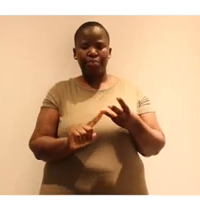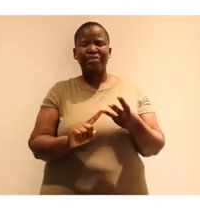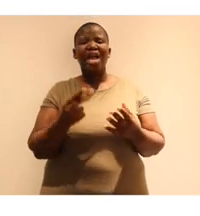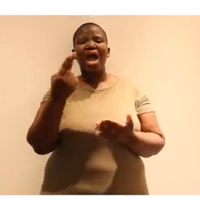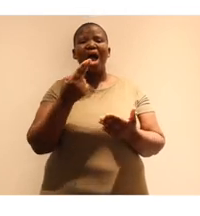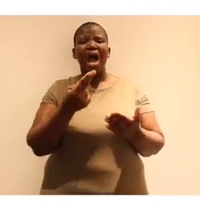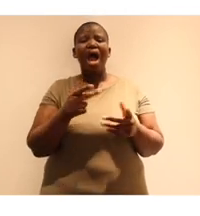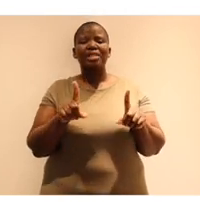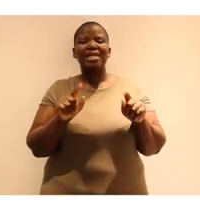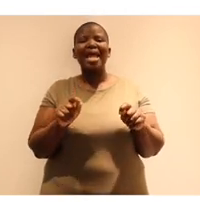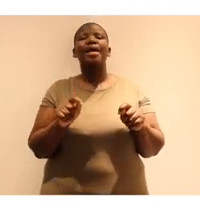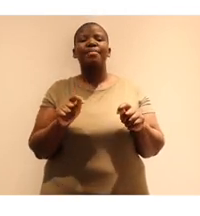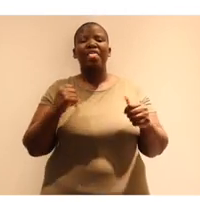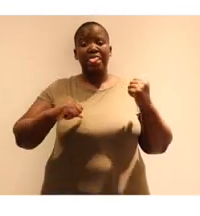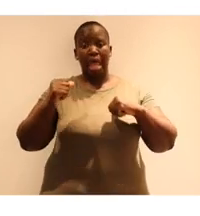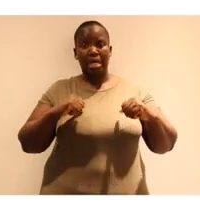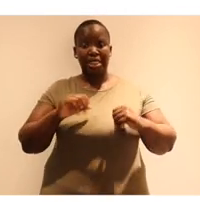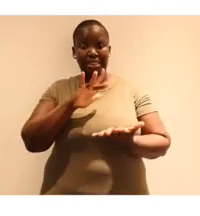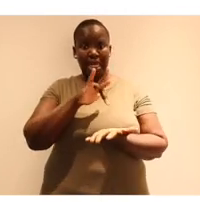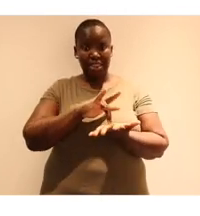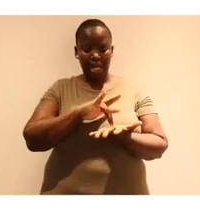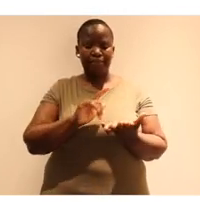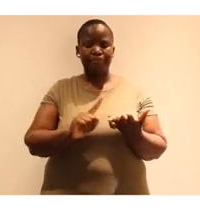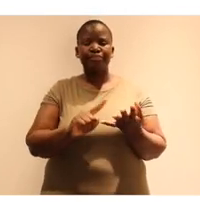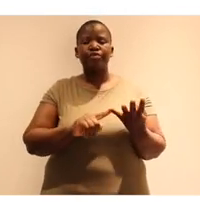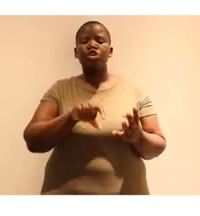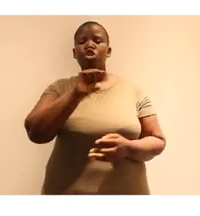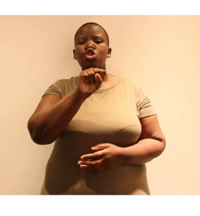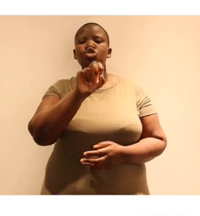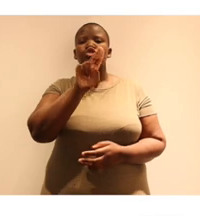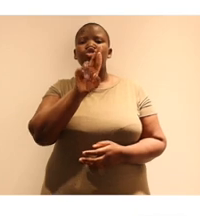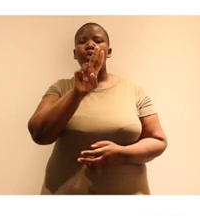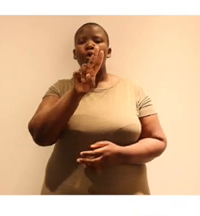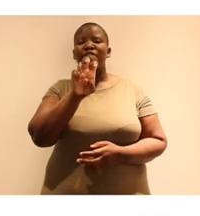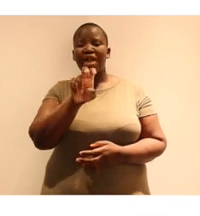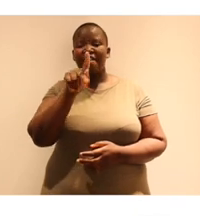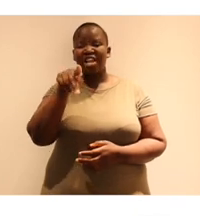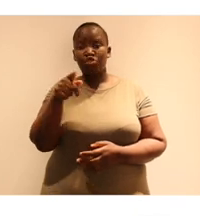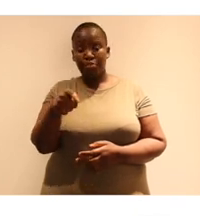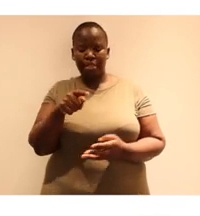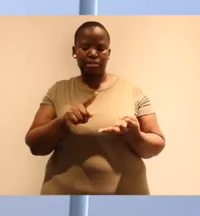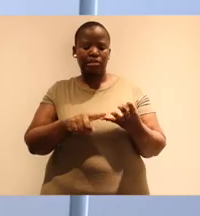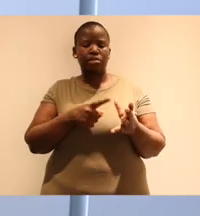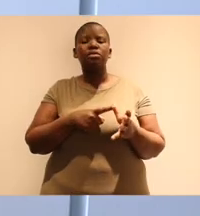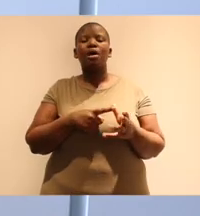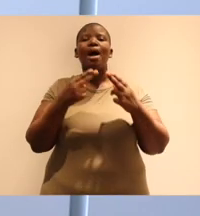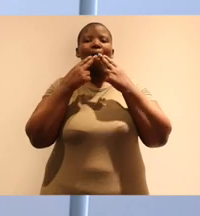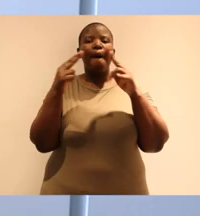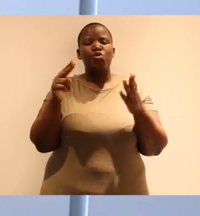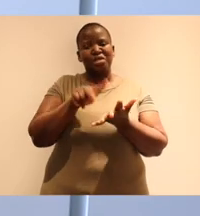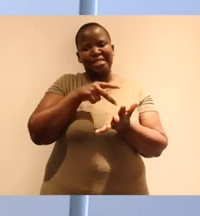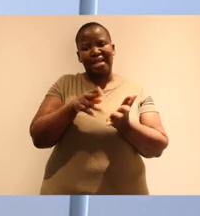Artscape Theatre Arts Centre, Suvay Philanthropies, and Unmute Dance Company. Be